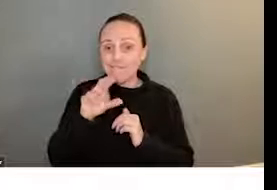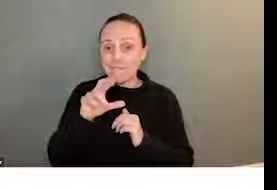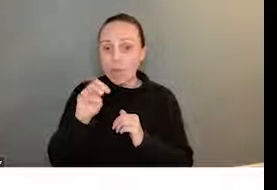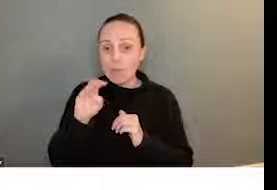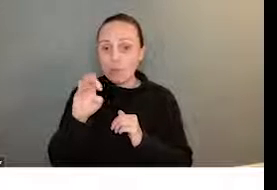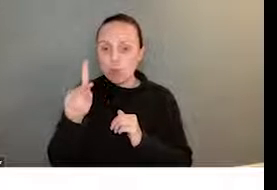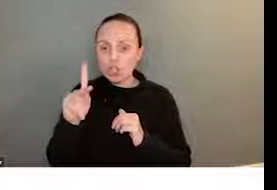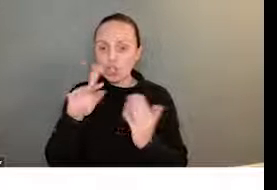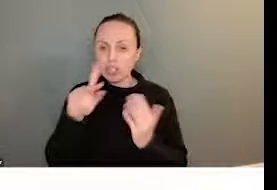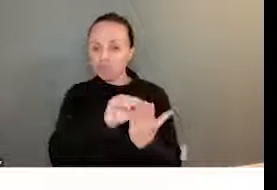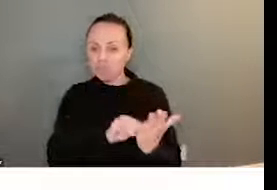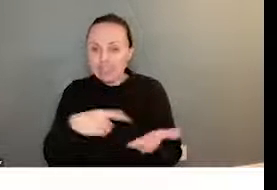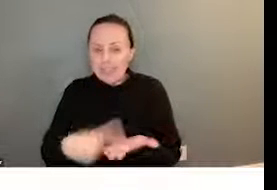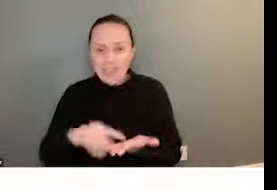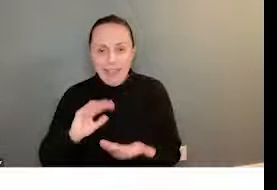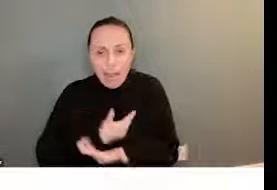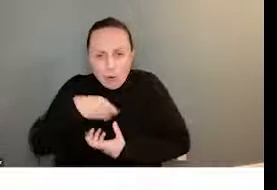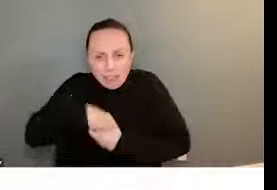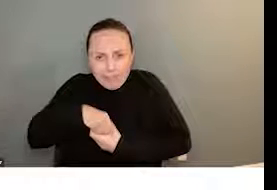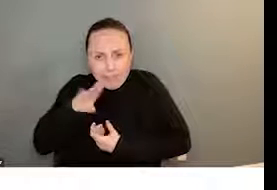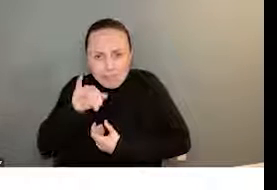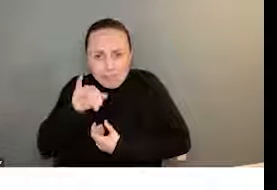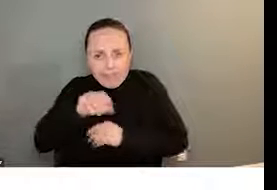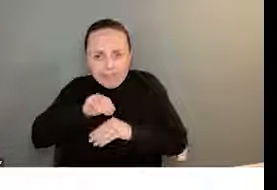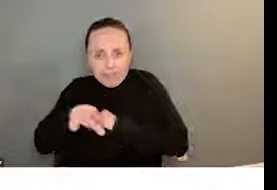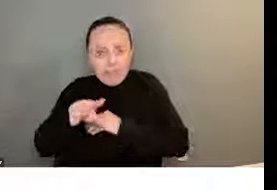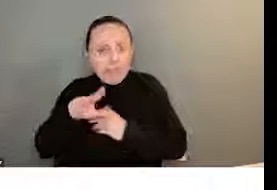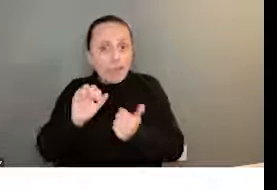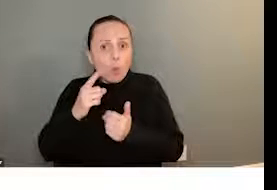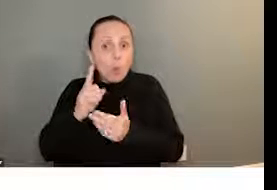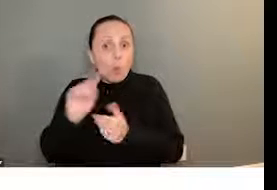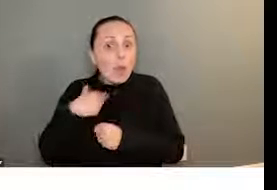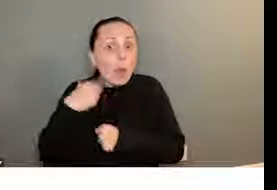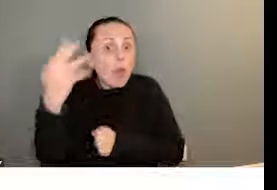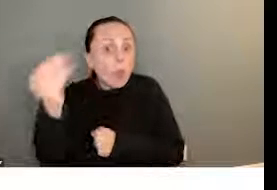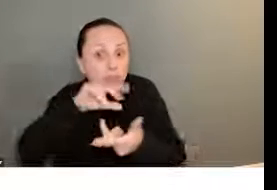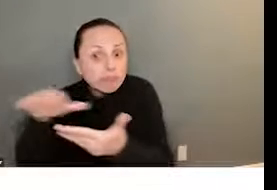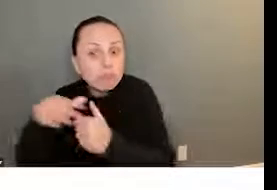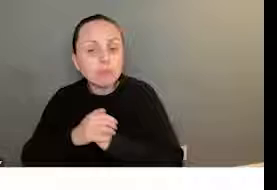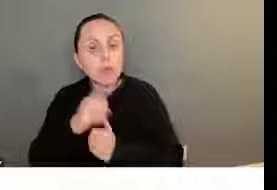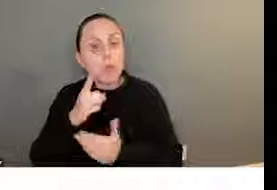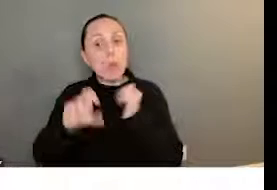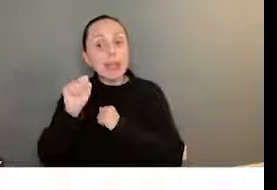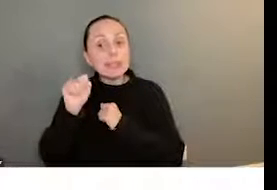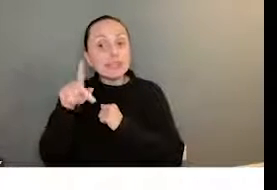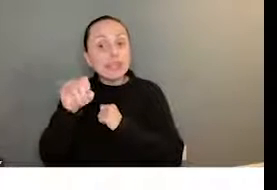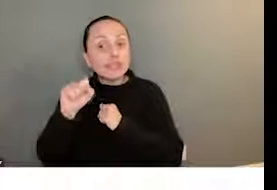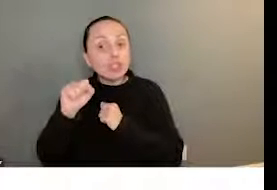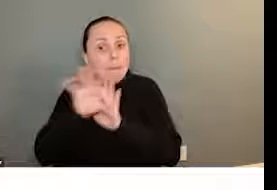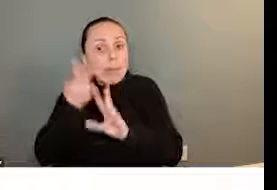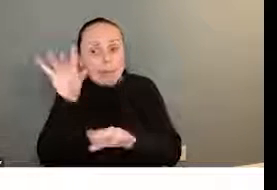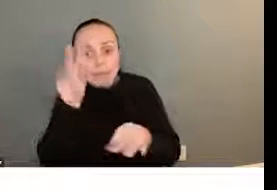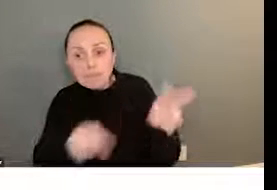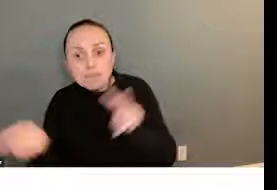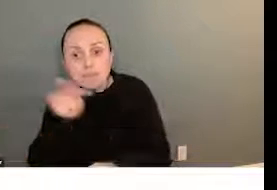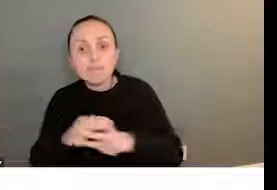talked about how our own biases influence where we go, what species we measure, how often we measure them, and who